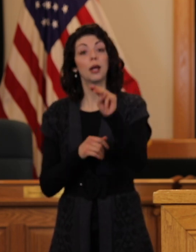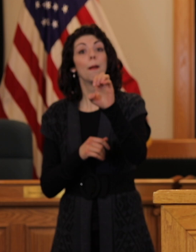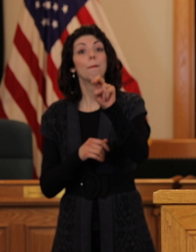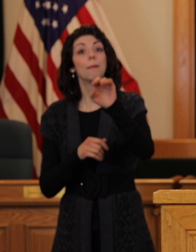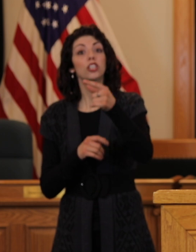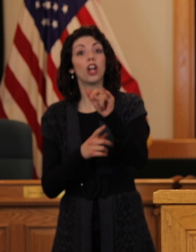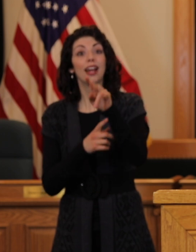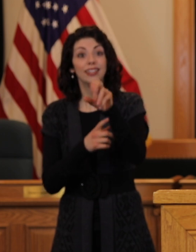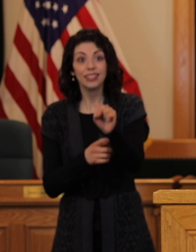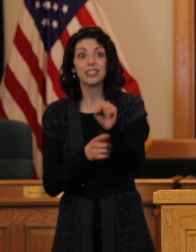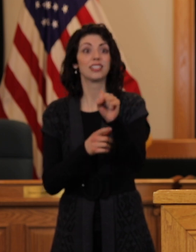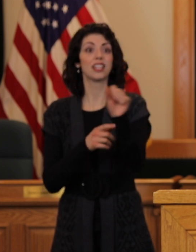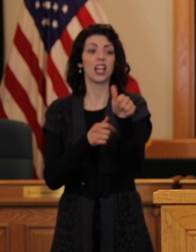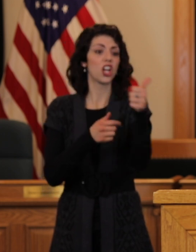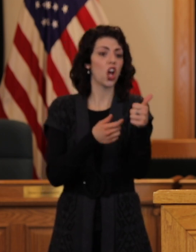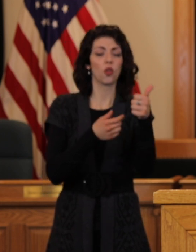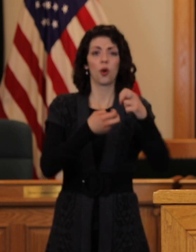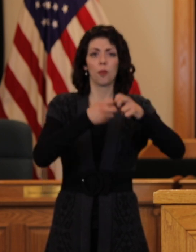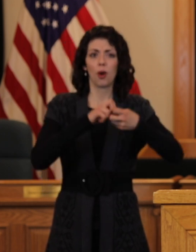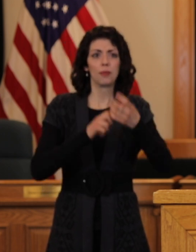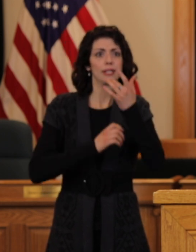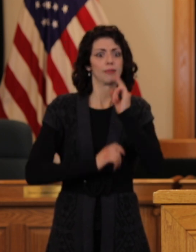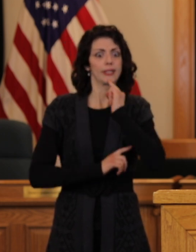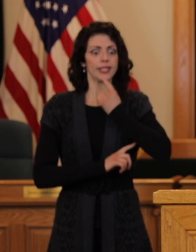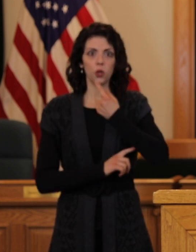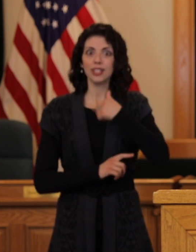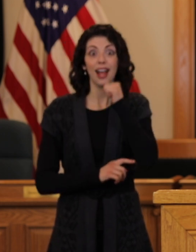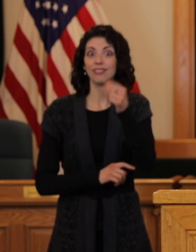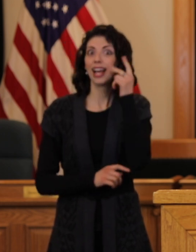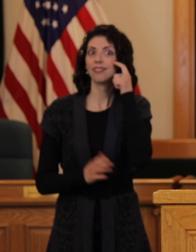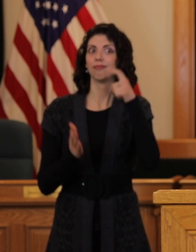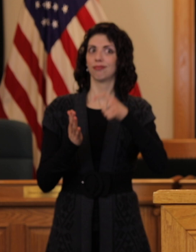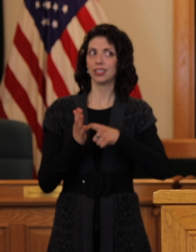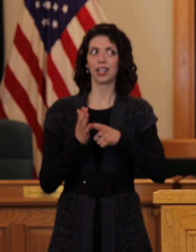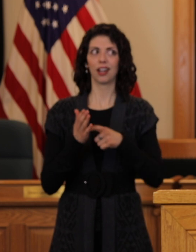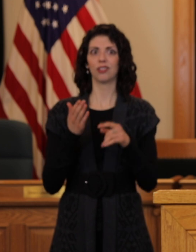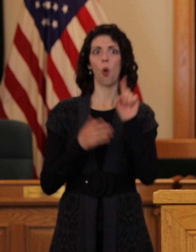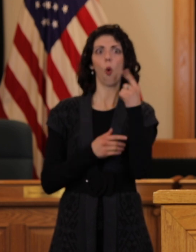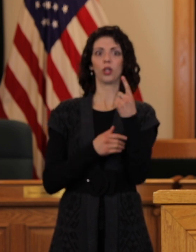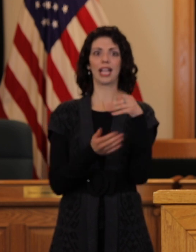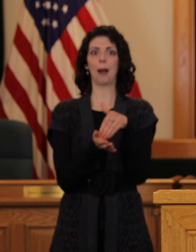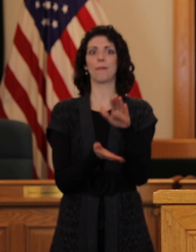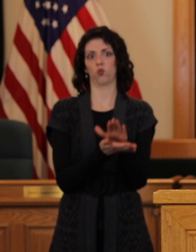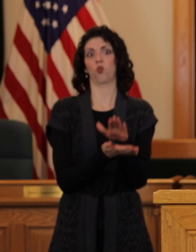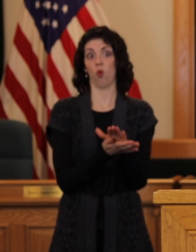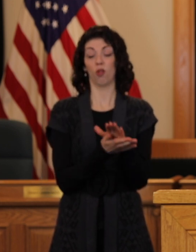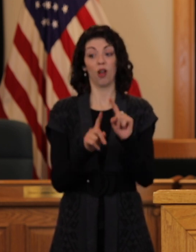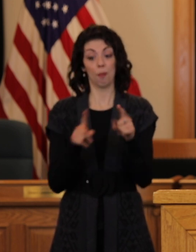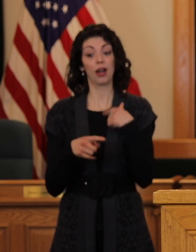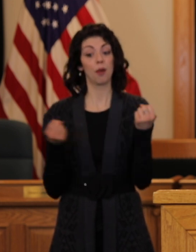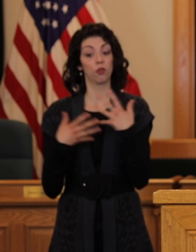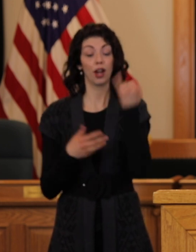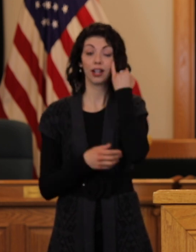again. And I haven't seen these things since medical school, but I'm worried that we could start to see them again. Like other offices, our office